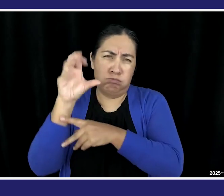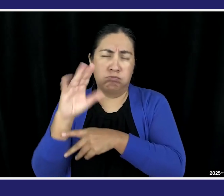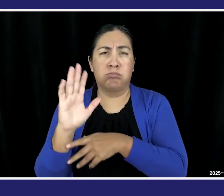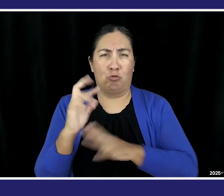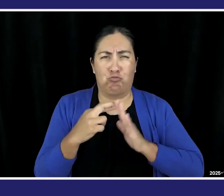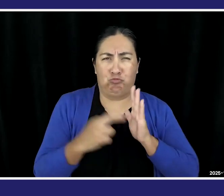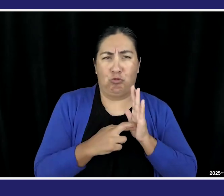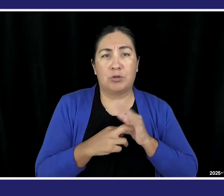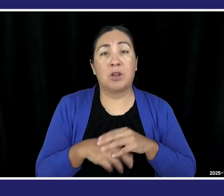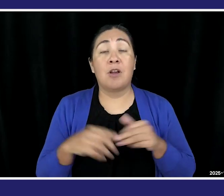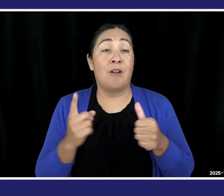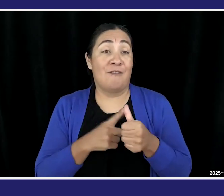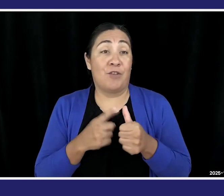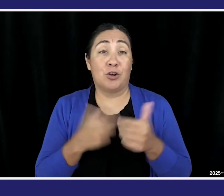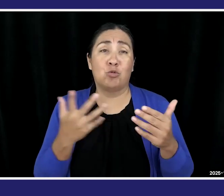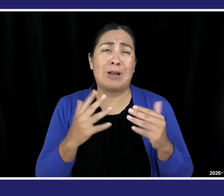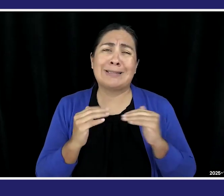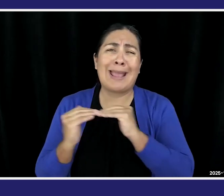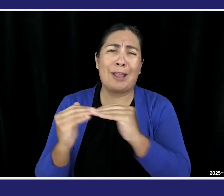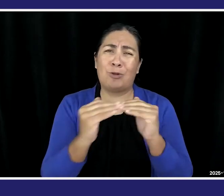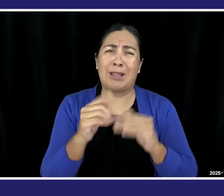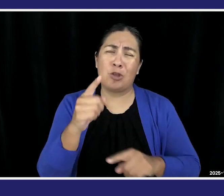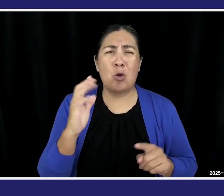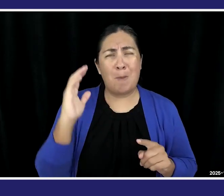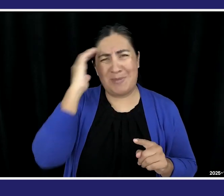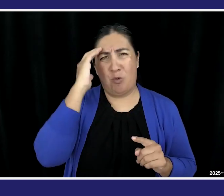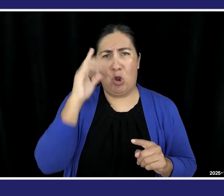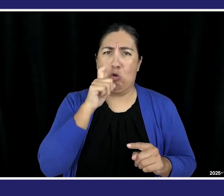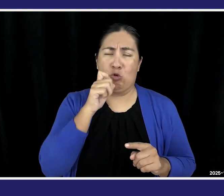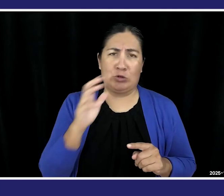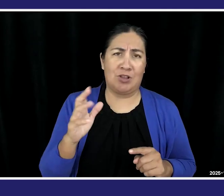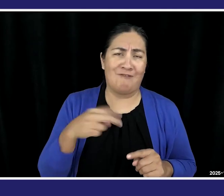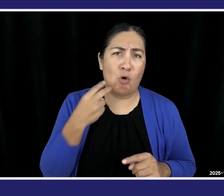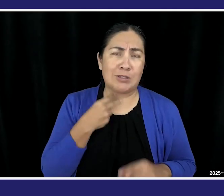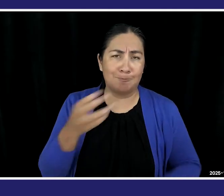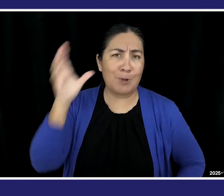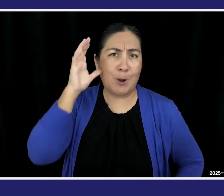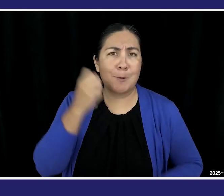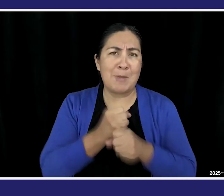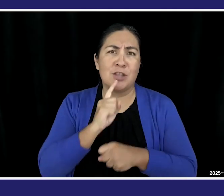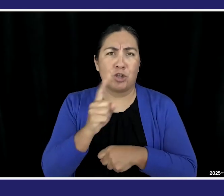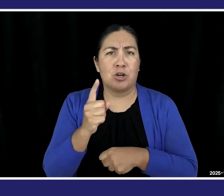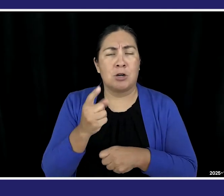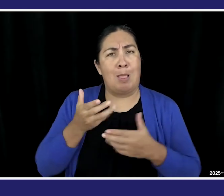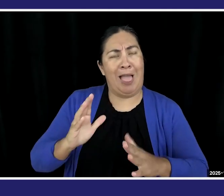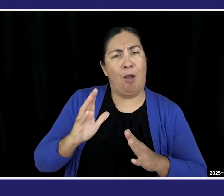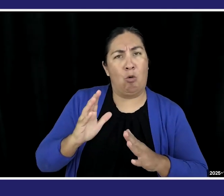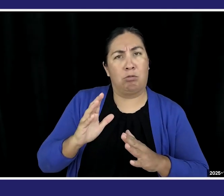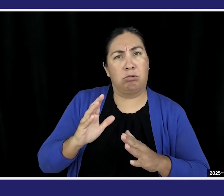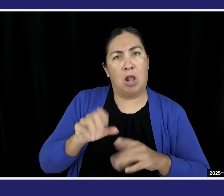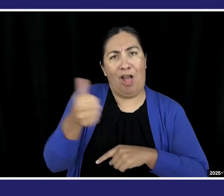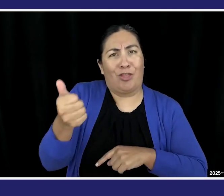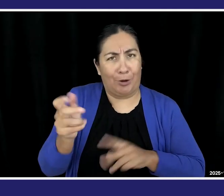First off, equity. Please be mindful of whose voices are being heard and make space for others. Importantly, this